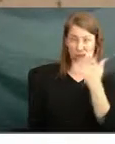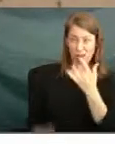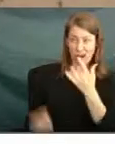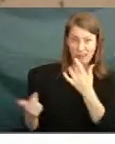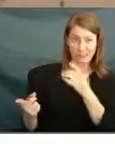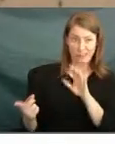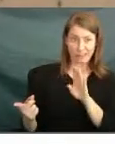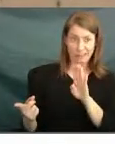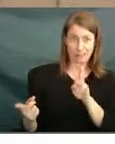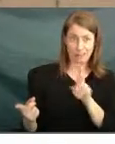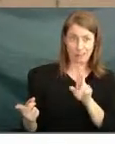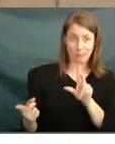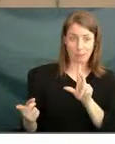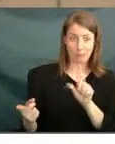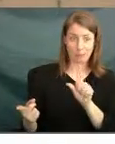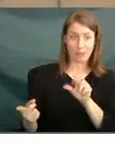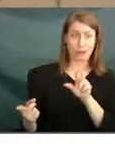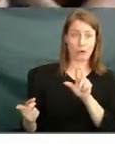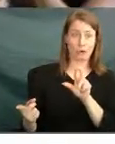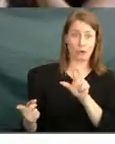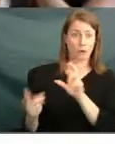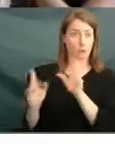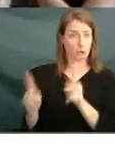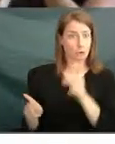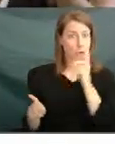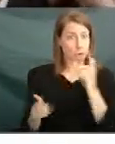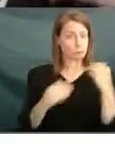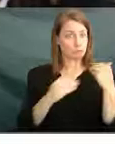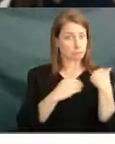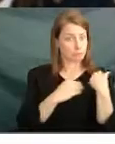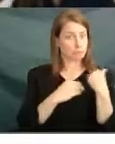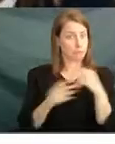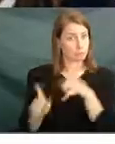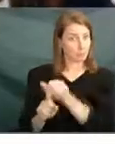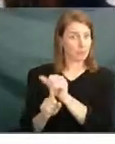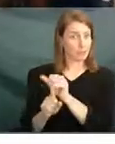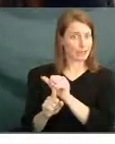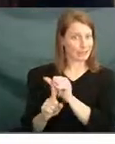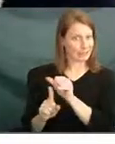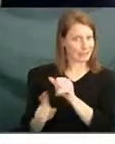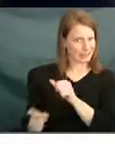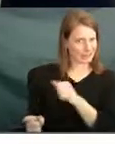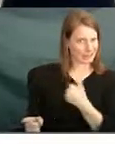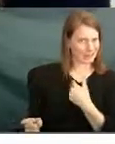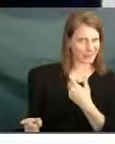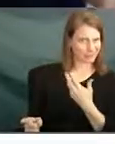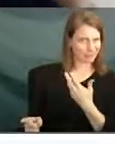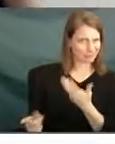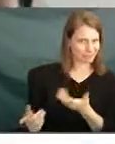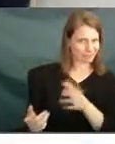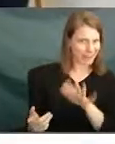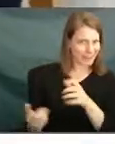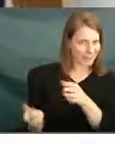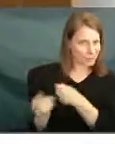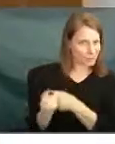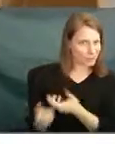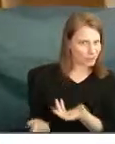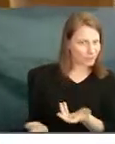I actually thought like that. Now I just, bullying, it's not allowed. A victim is a victim.